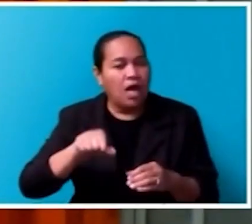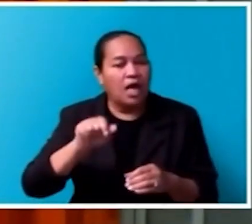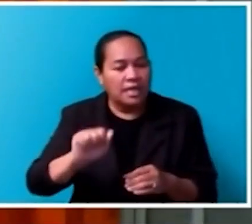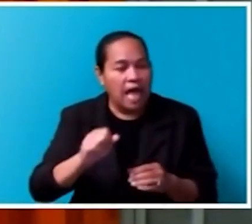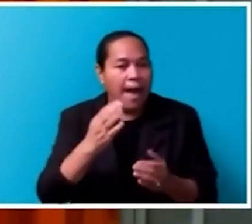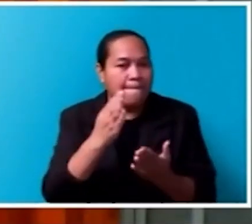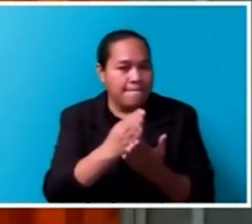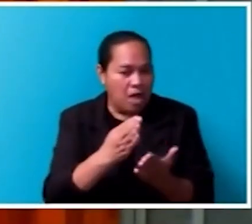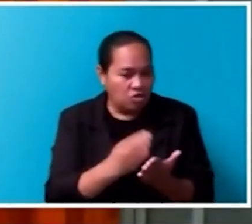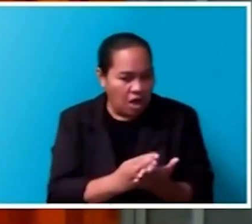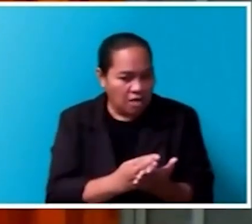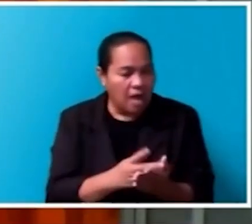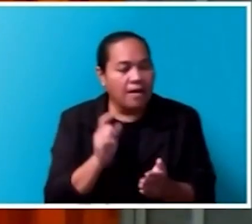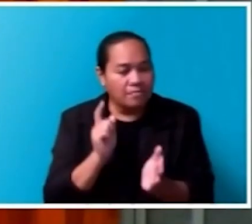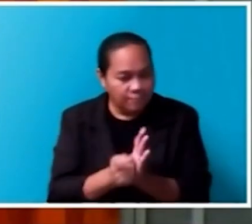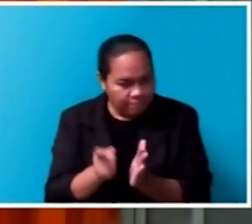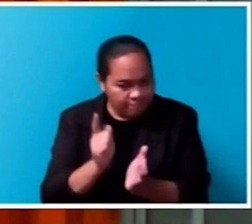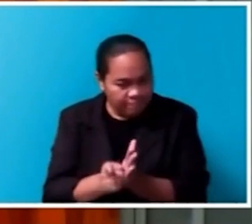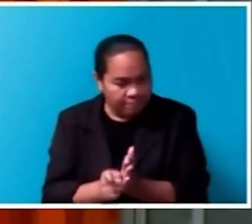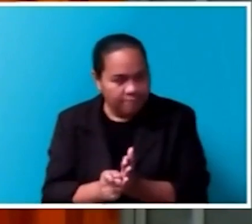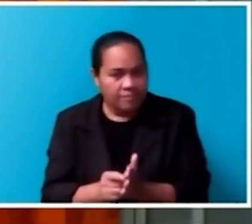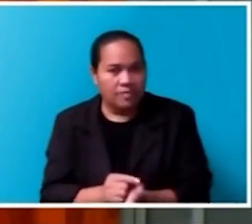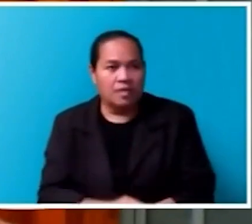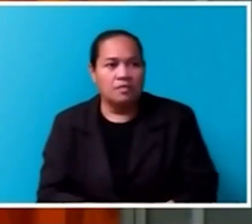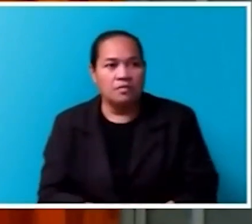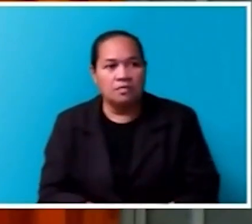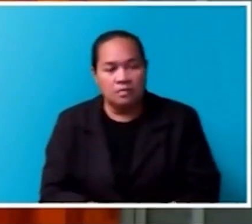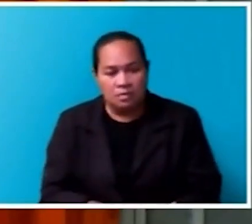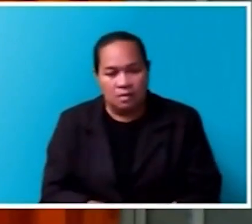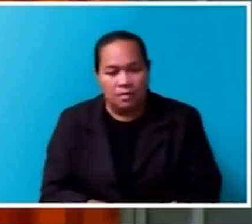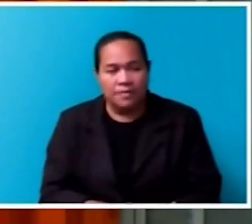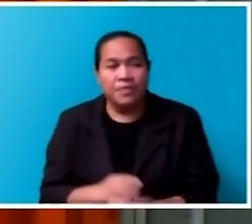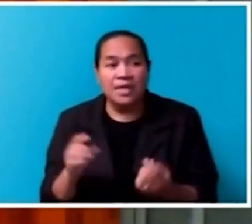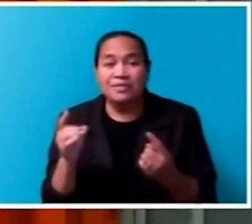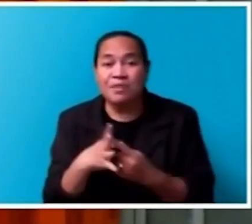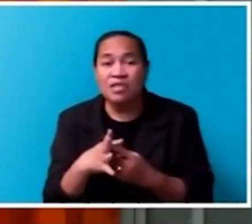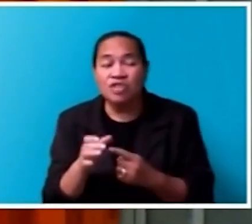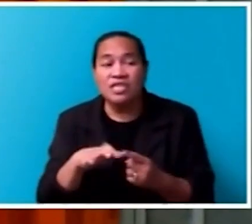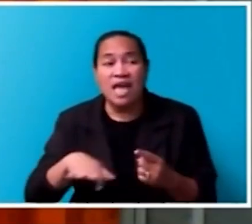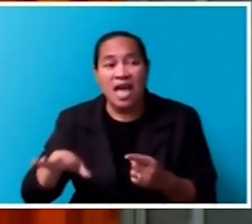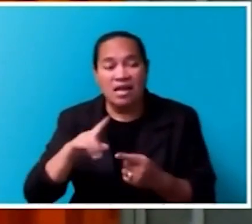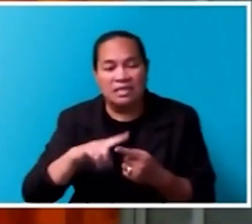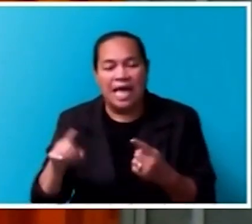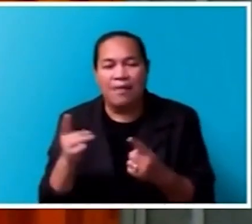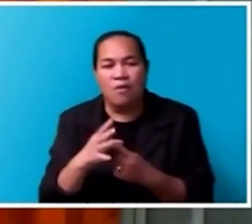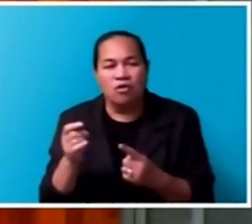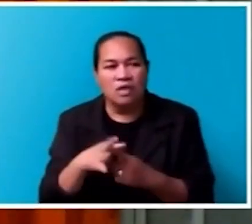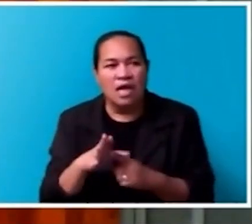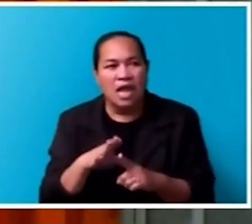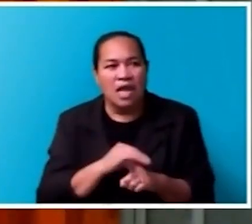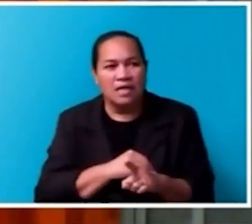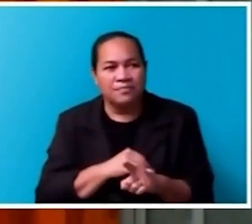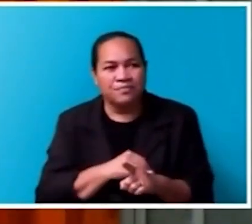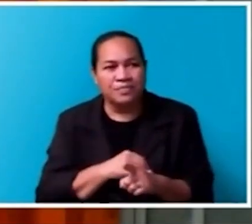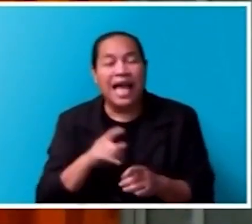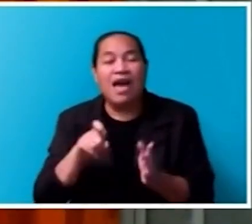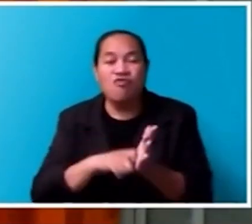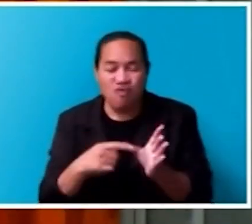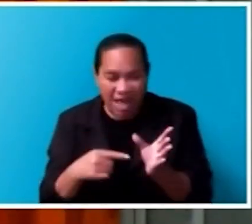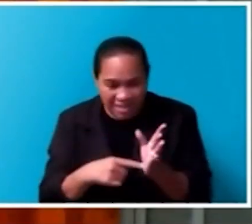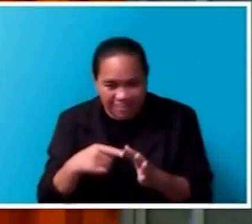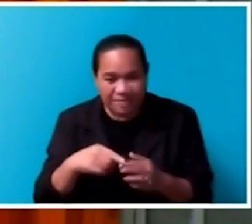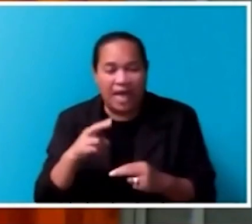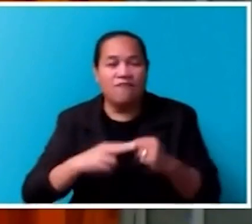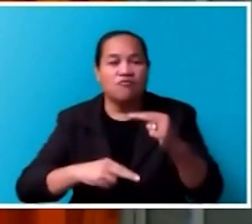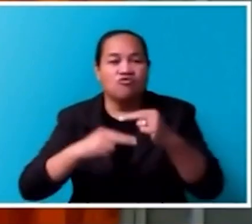budgetary allocation efficiently and effectively, particularly in areas of importance such as waste management,